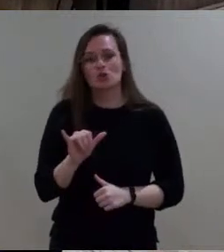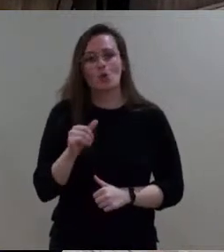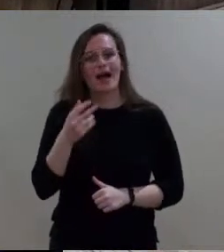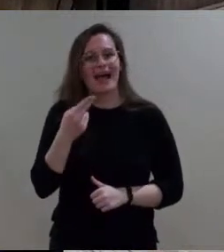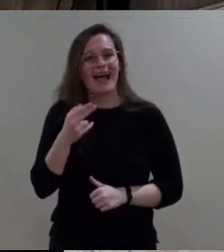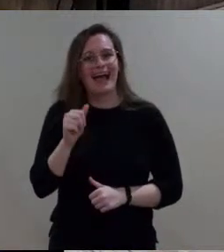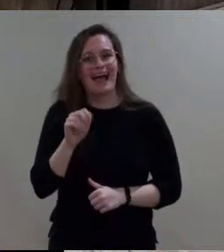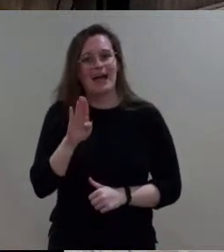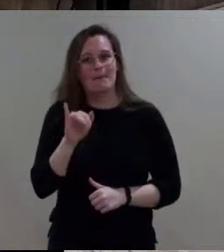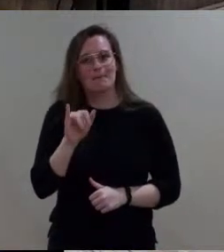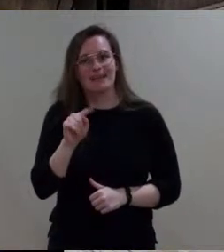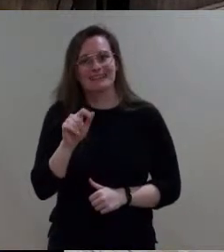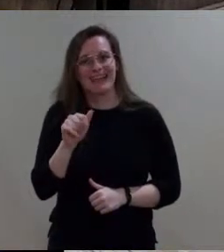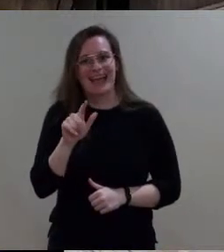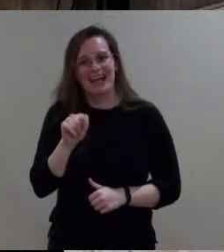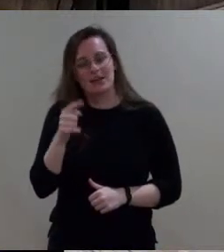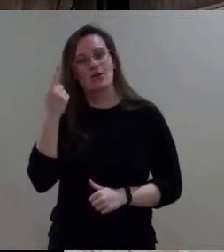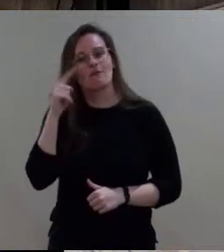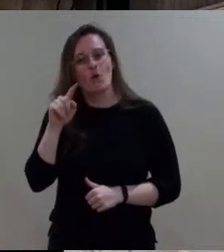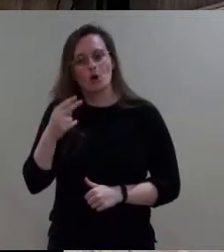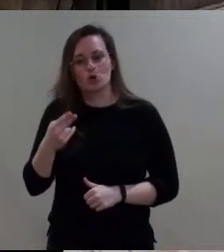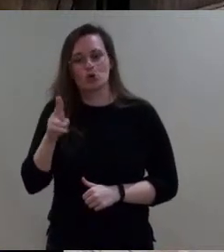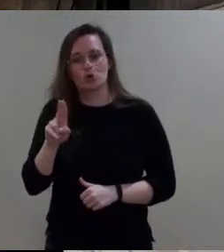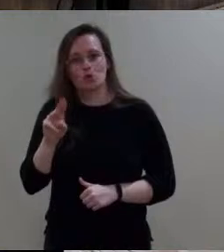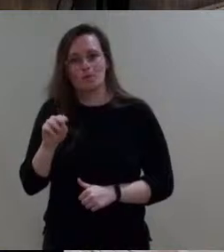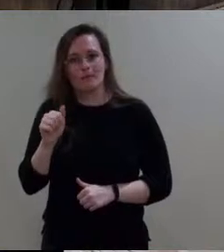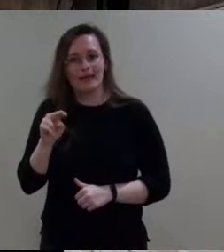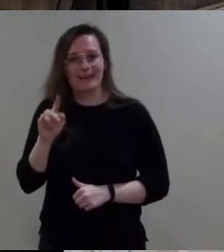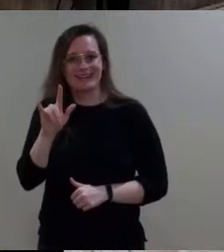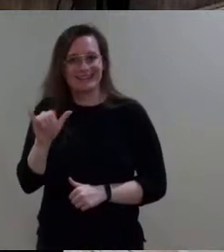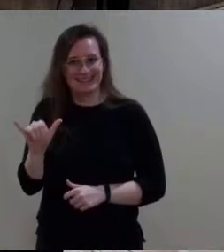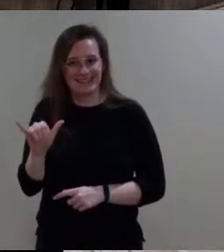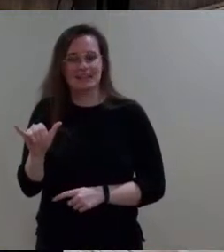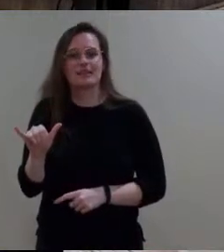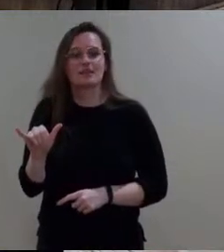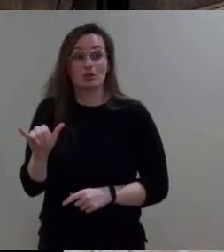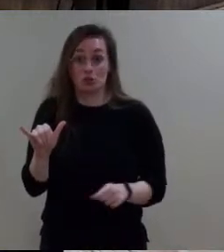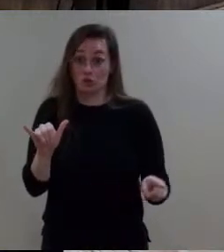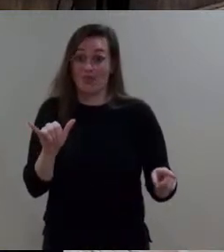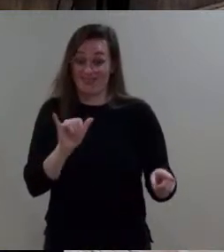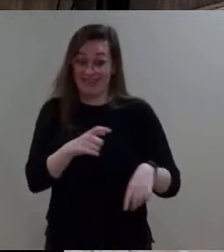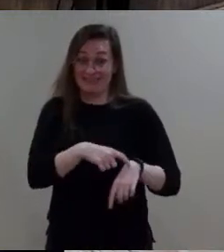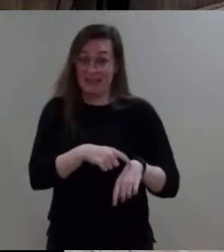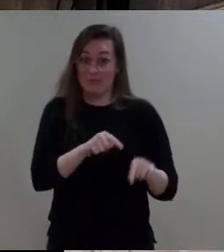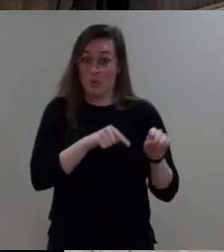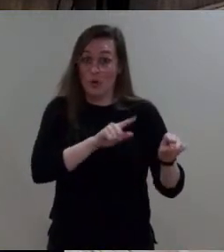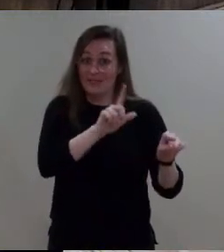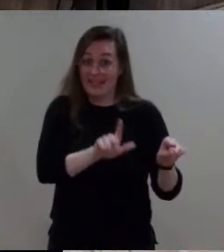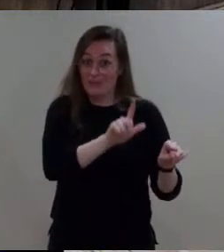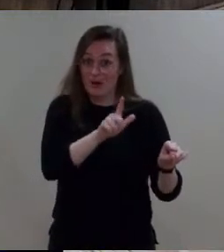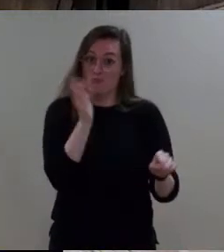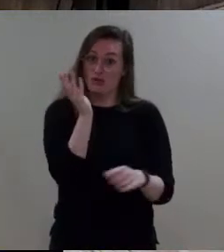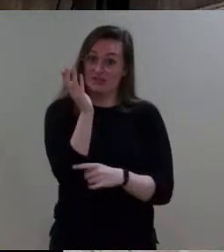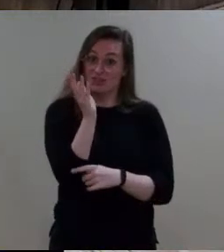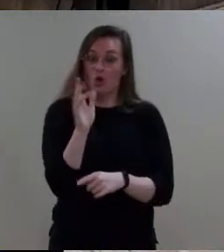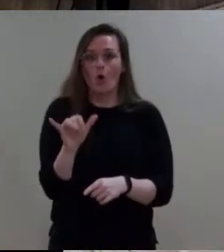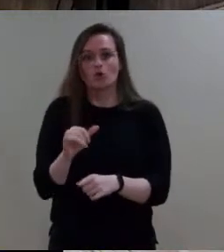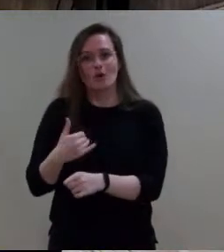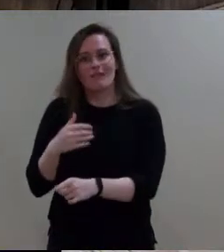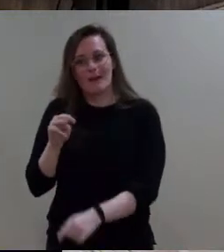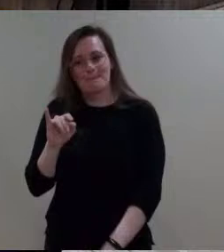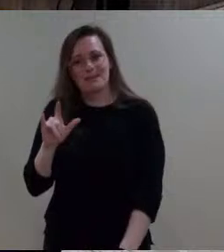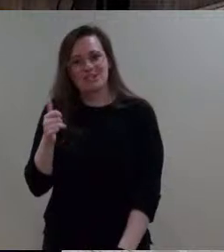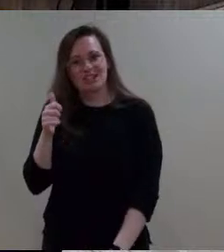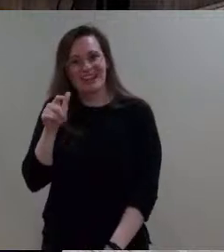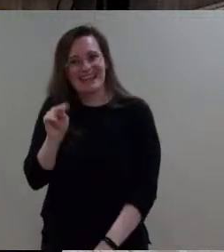project, and of course, while we were there at the library getting a presentation, Michelin employees were there helping to